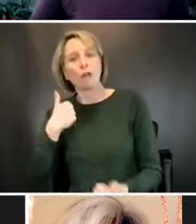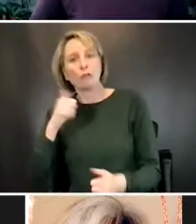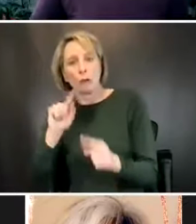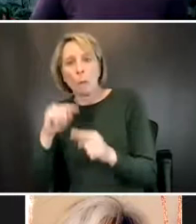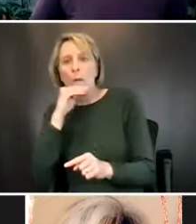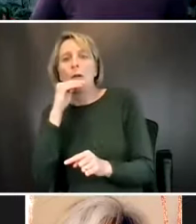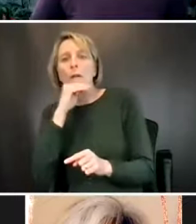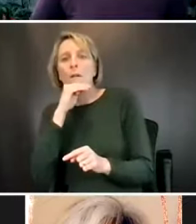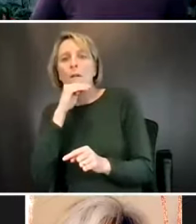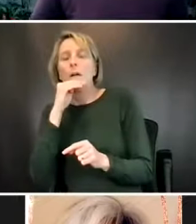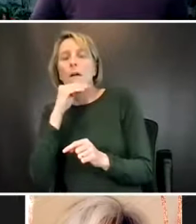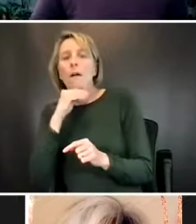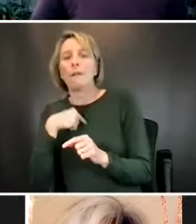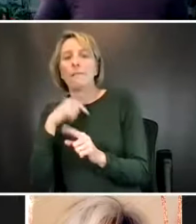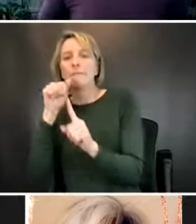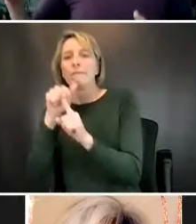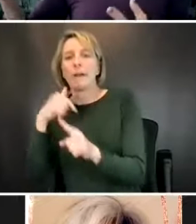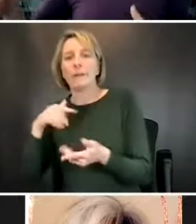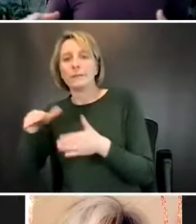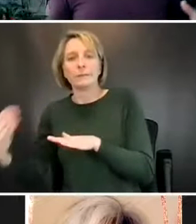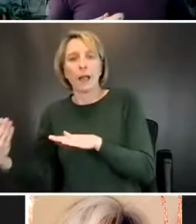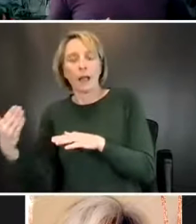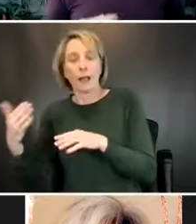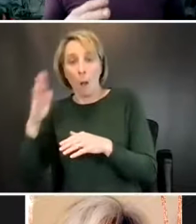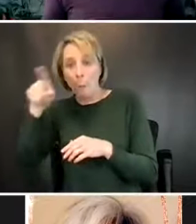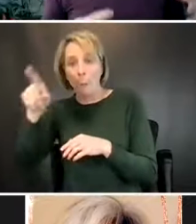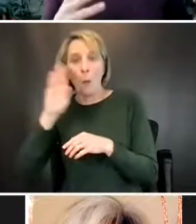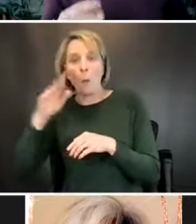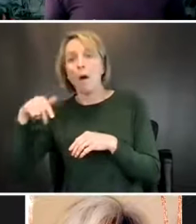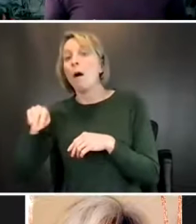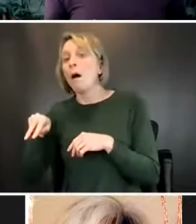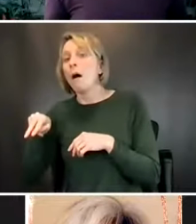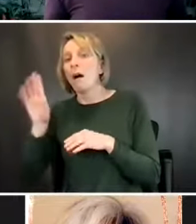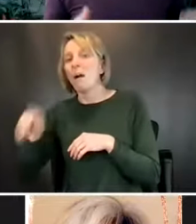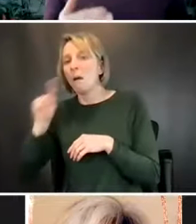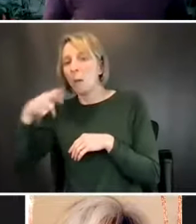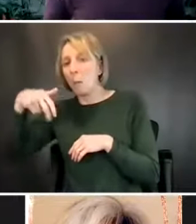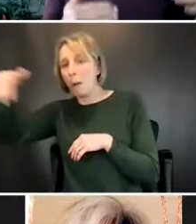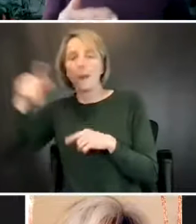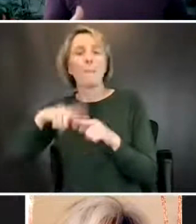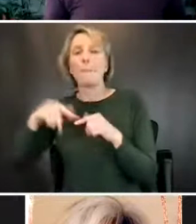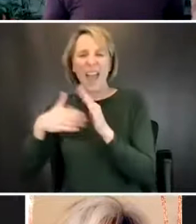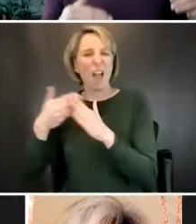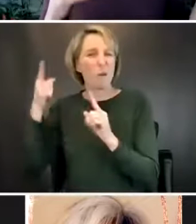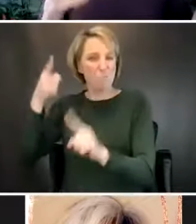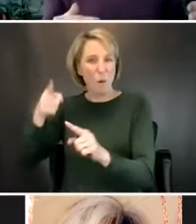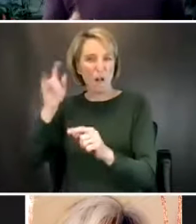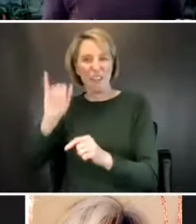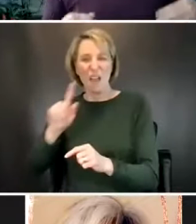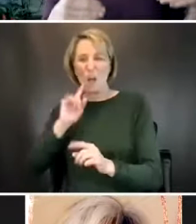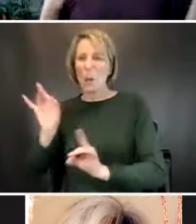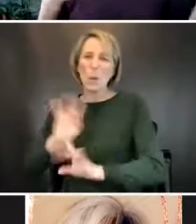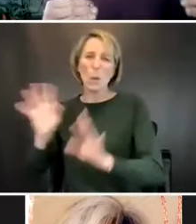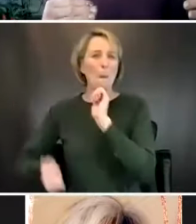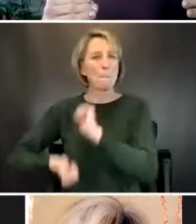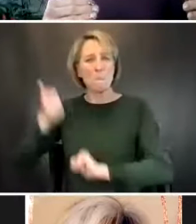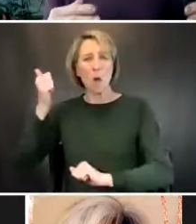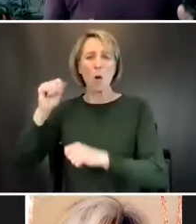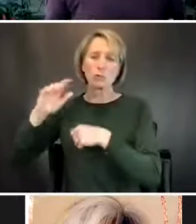that freeze response. That's going to create stress symptoms. Physically, emotionally, cognitively,